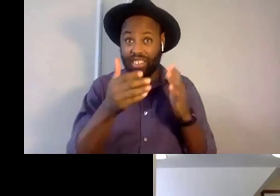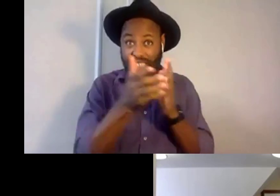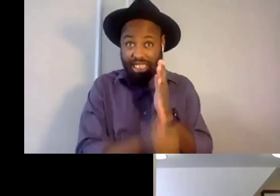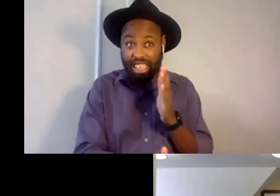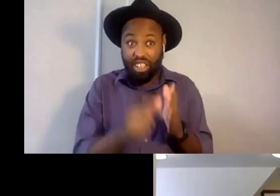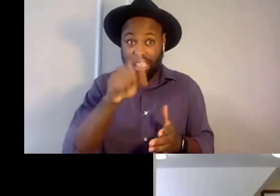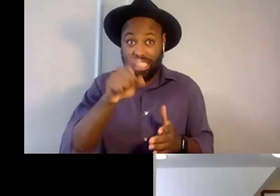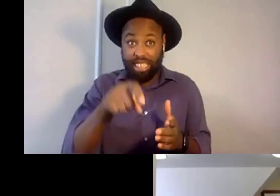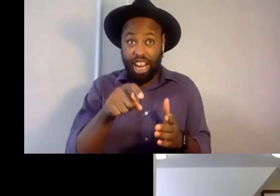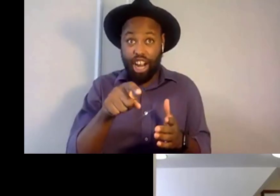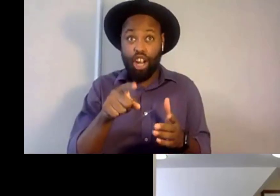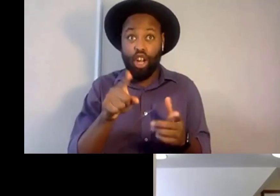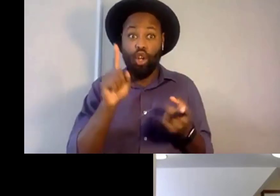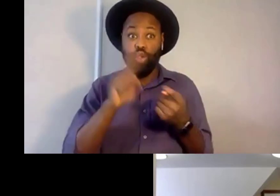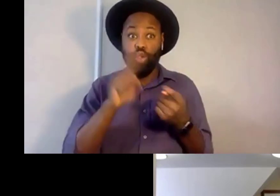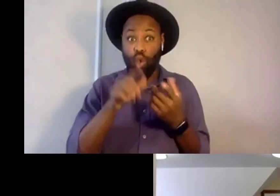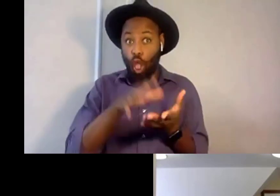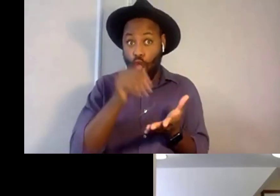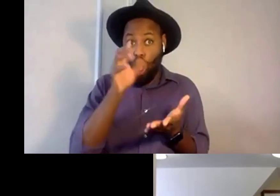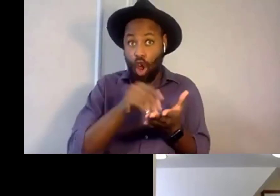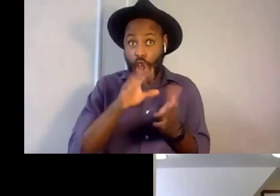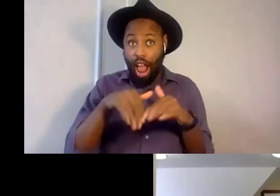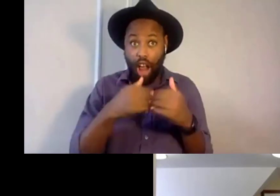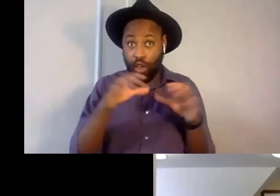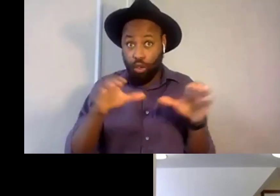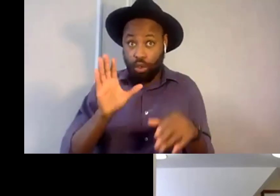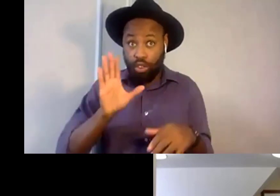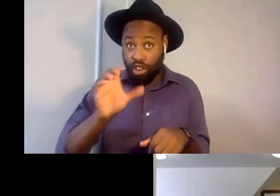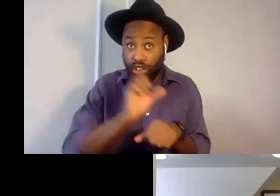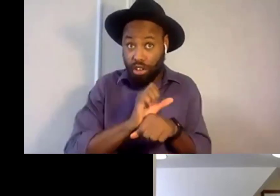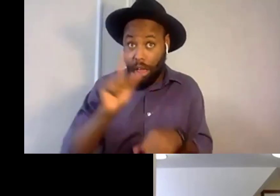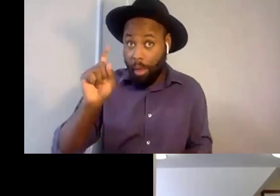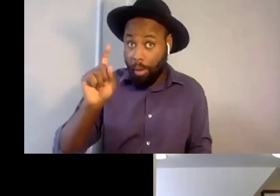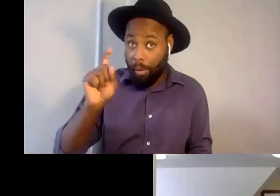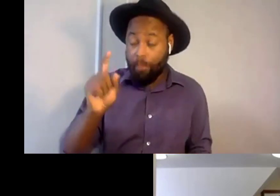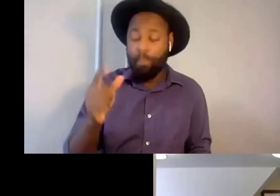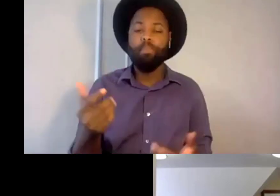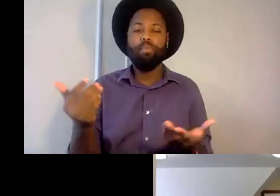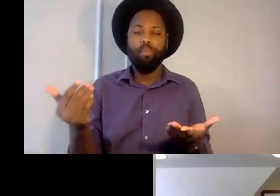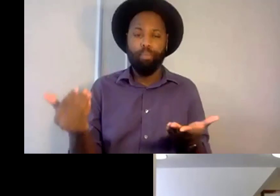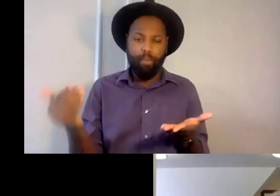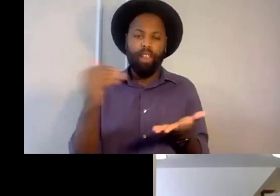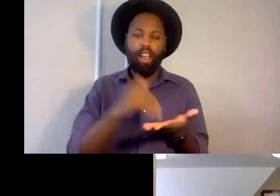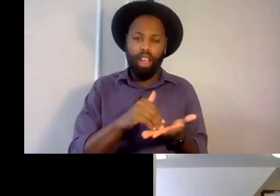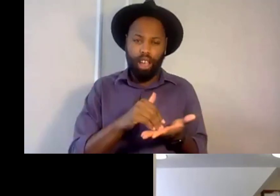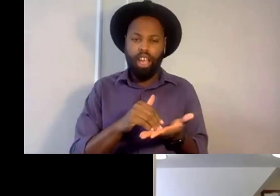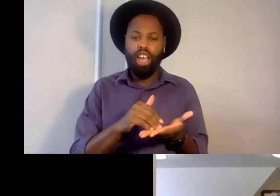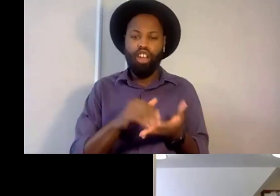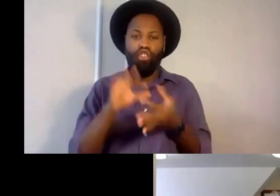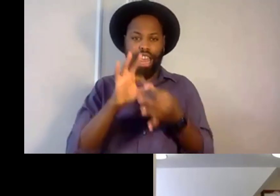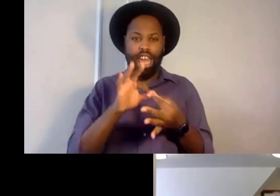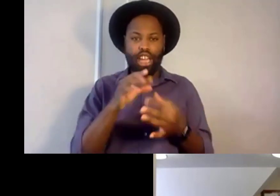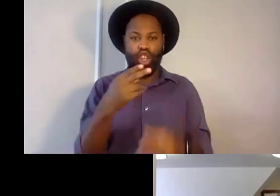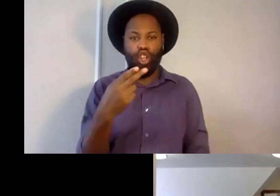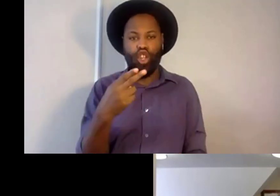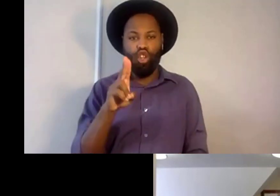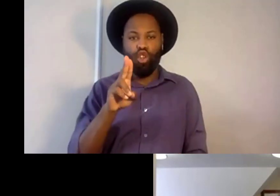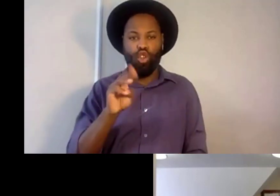job? So again, it's the in the humanities, it's different